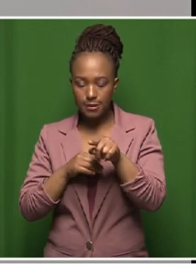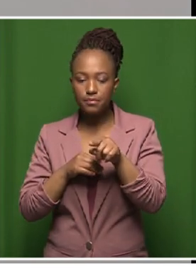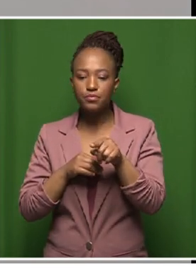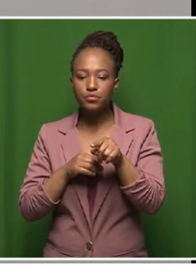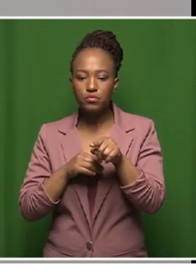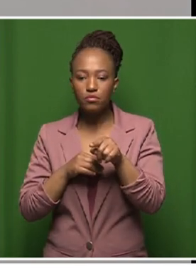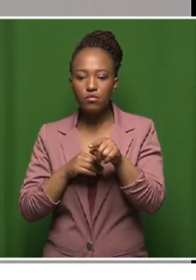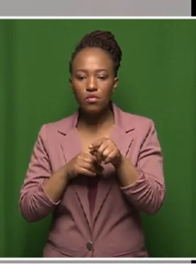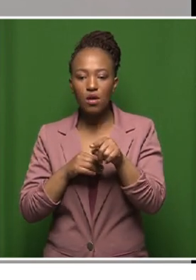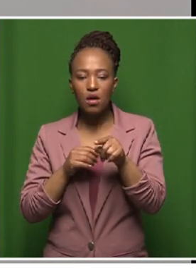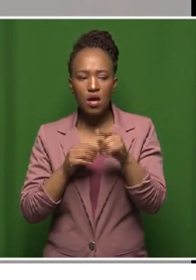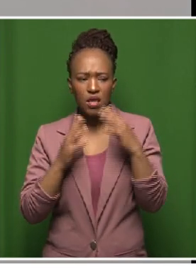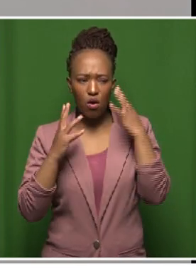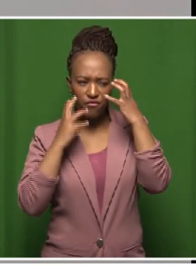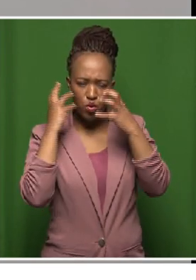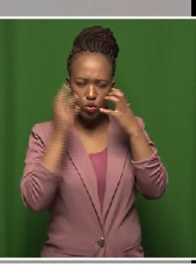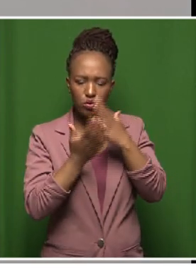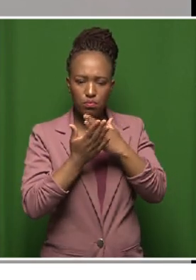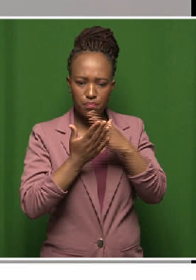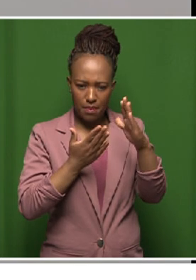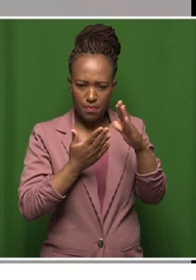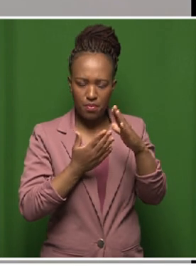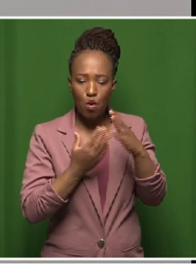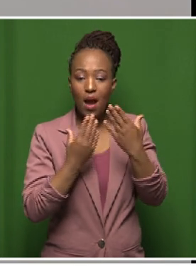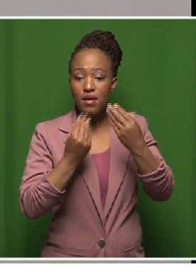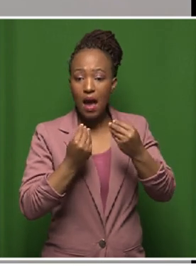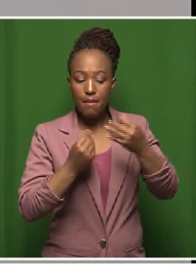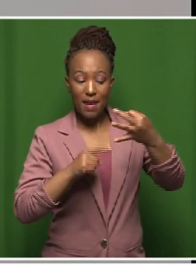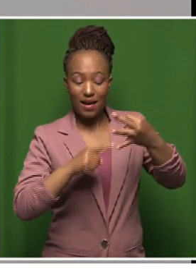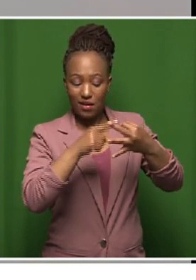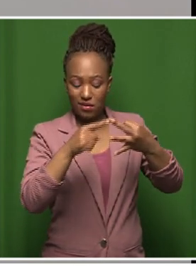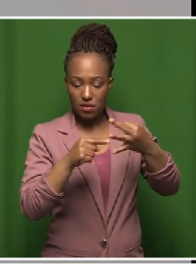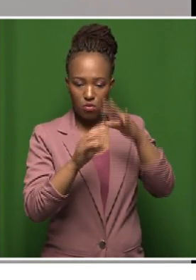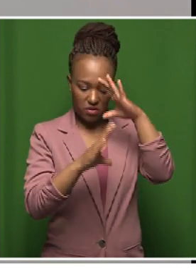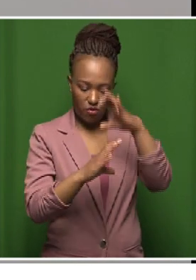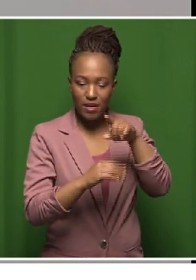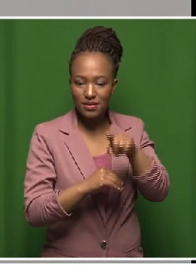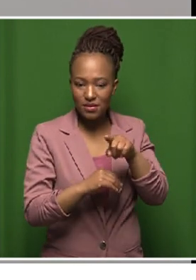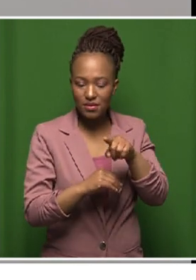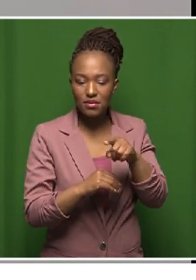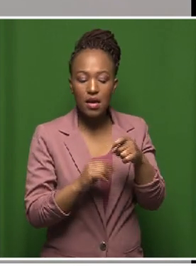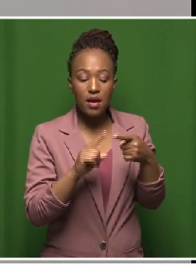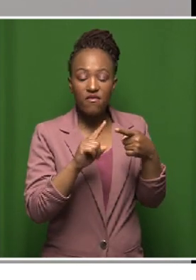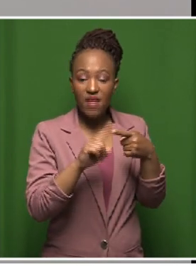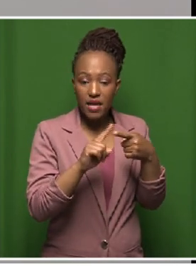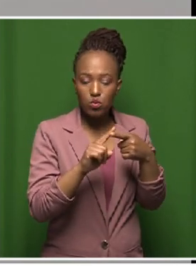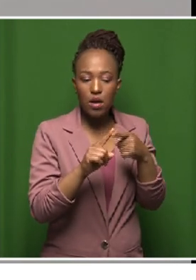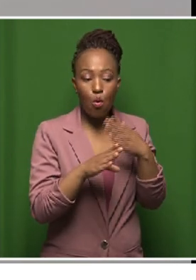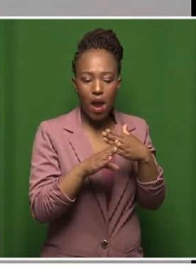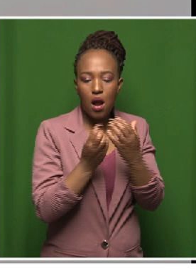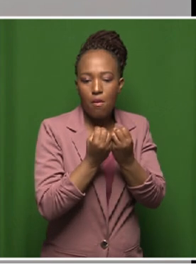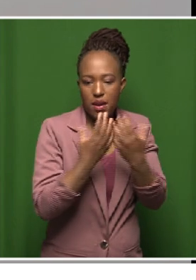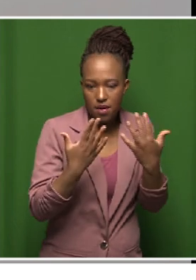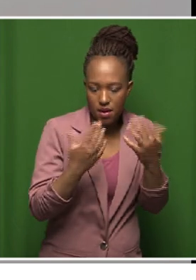take away some of this confusion, there are three numbers to really concentrate on. And then the first one is how many people's got jobs. The second one is how